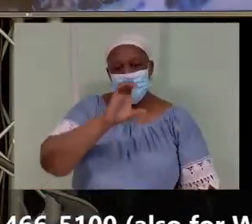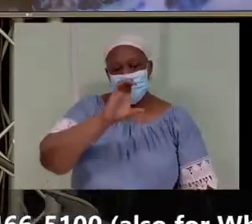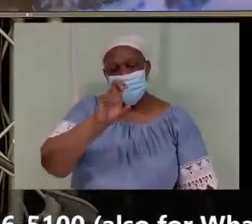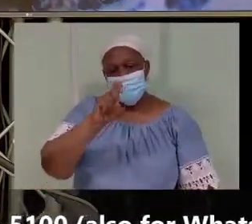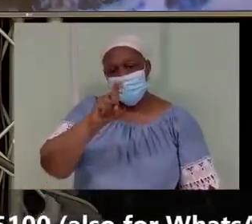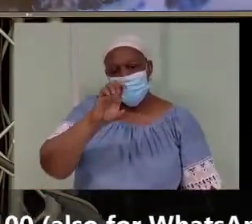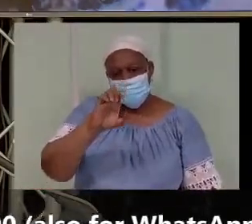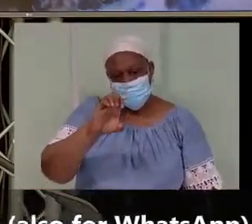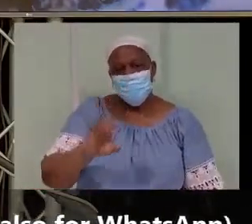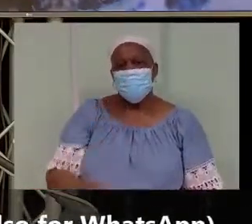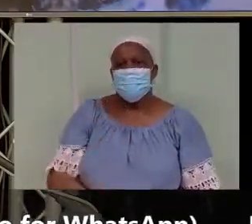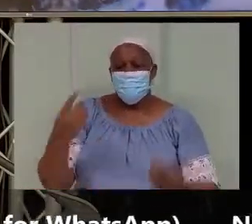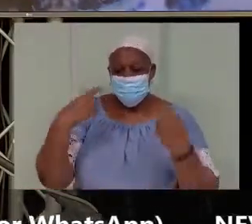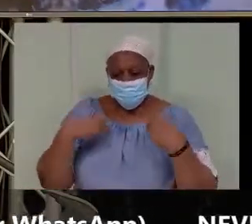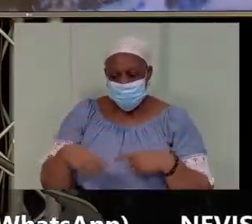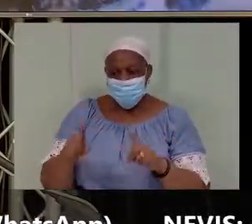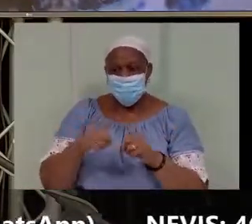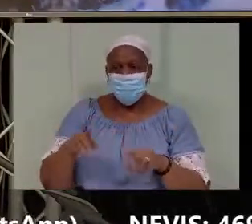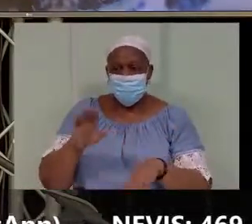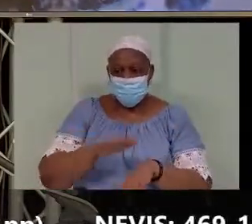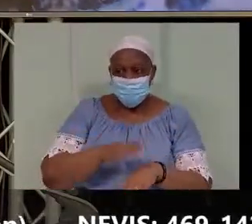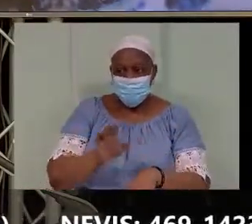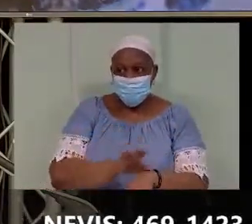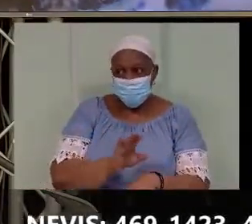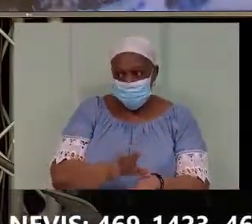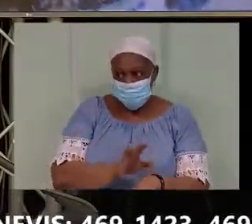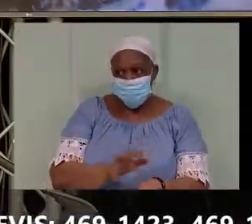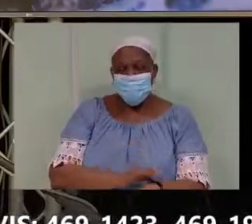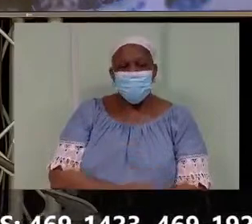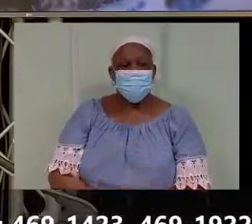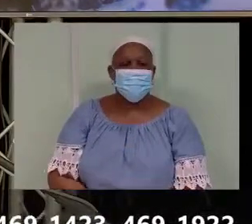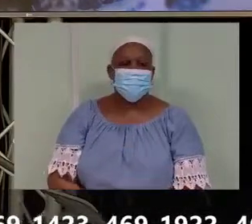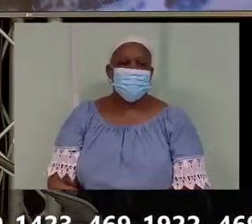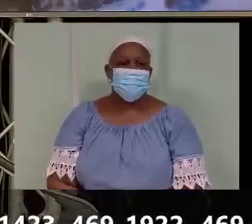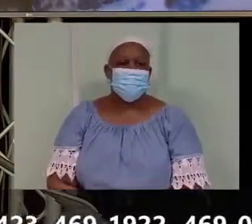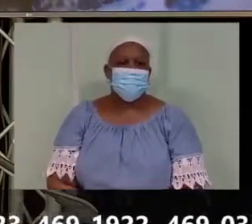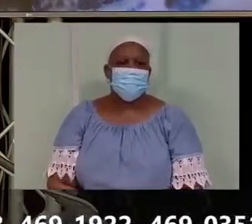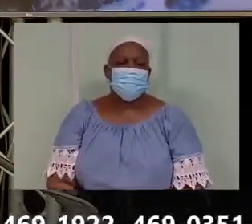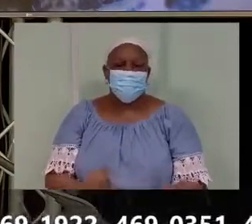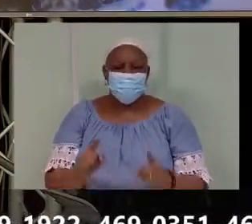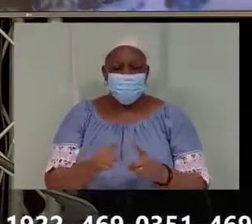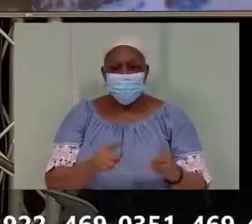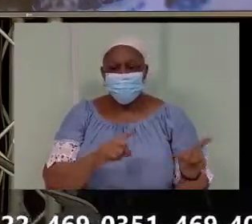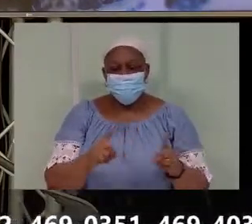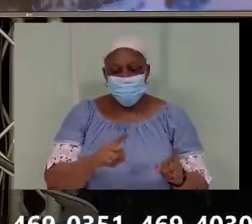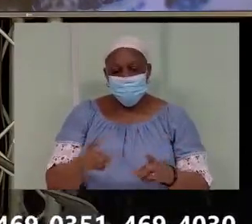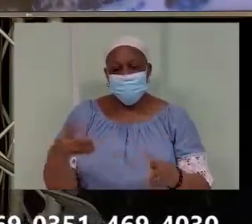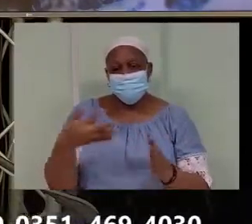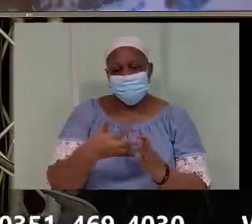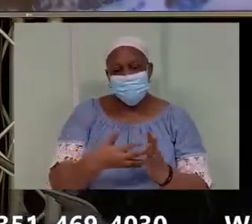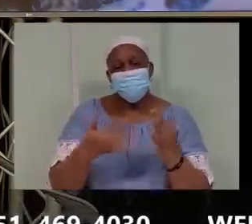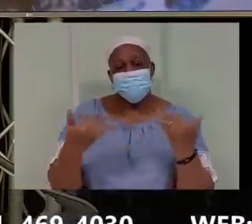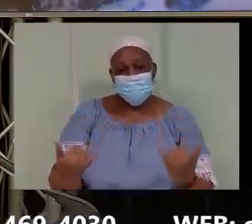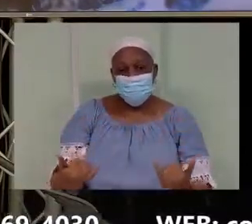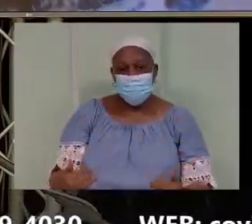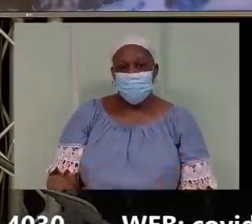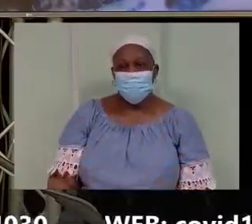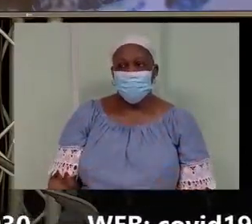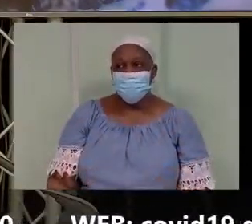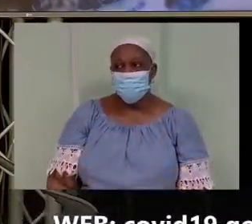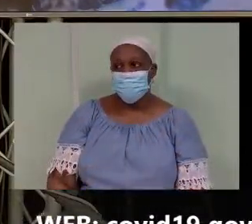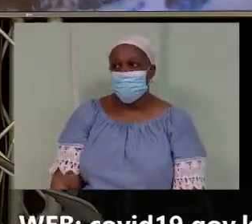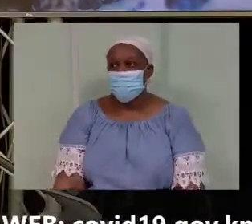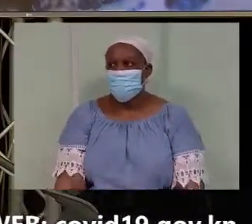take these examinations is that it would have to be via e-testing. Having been notified of the